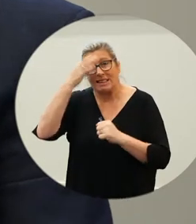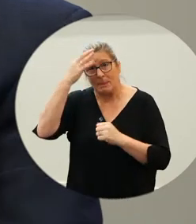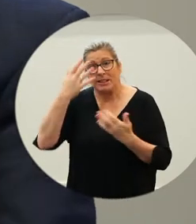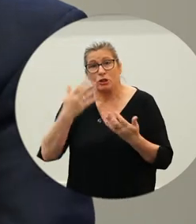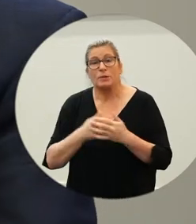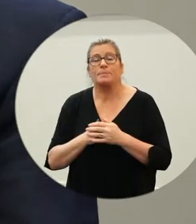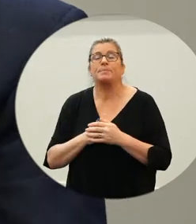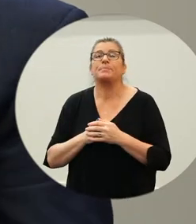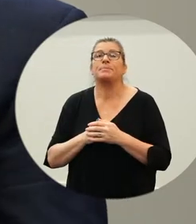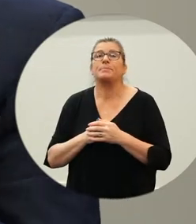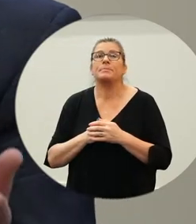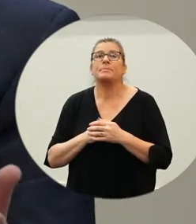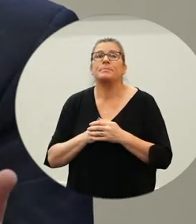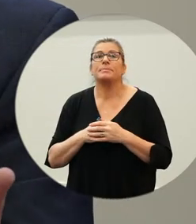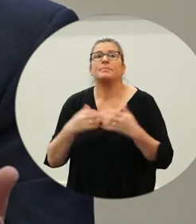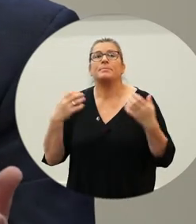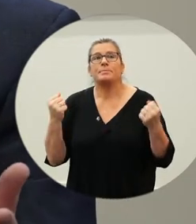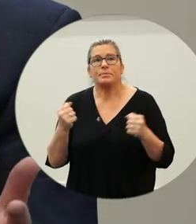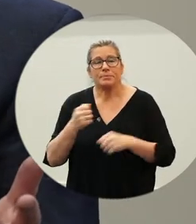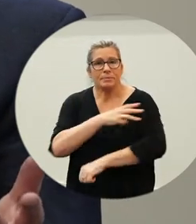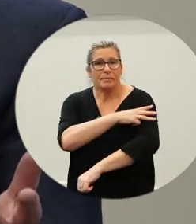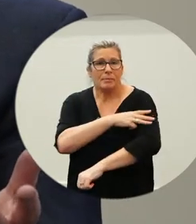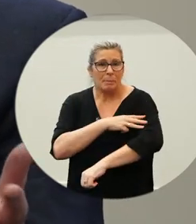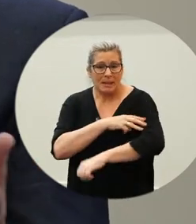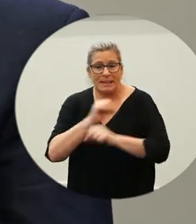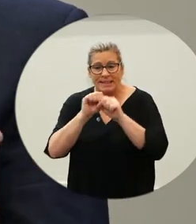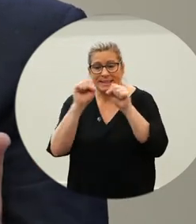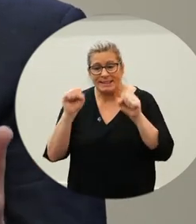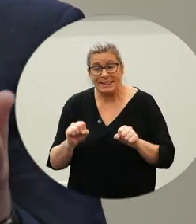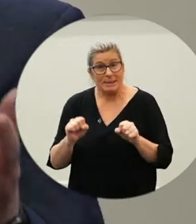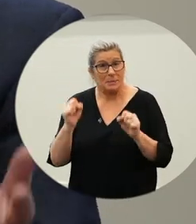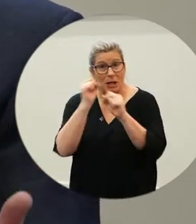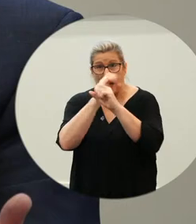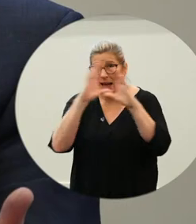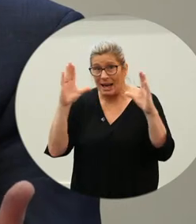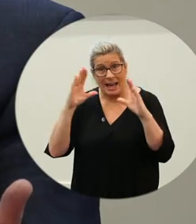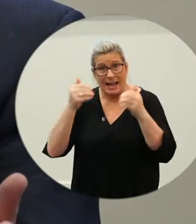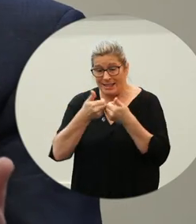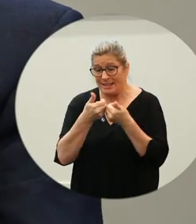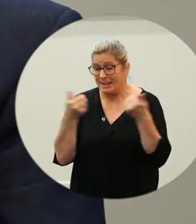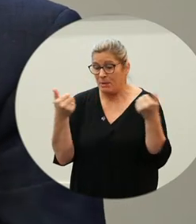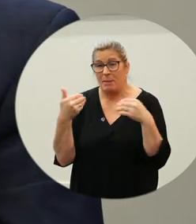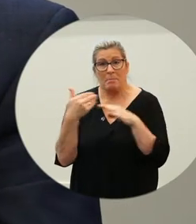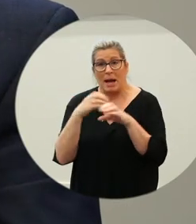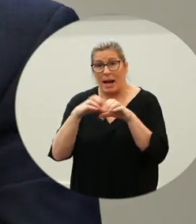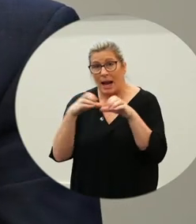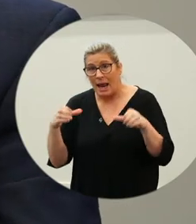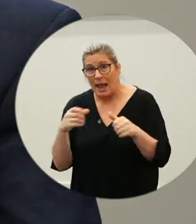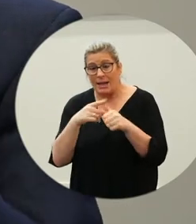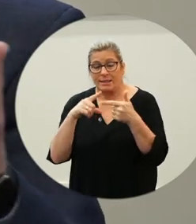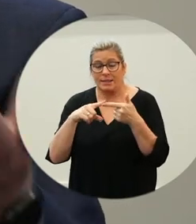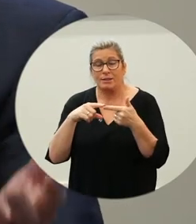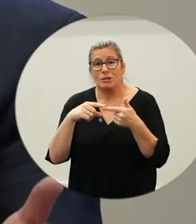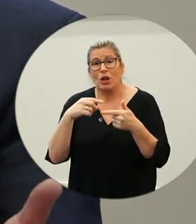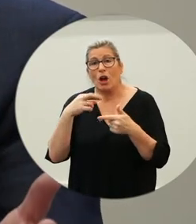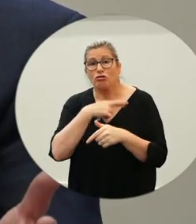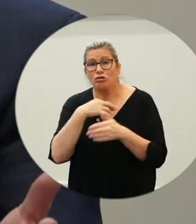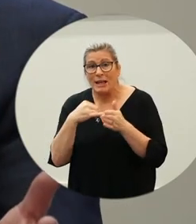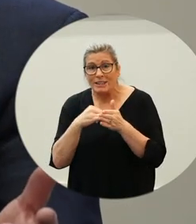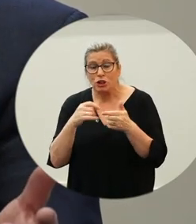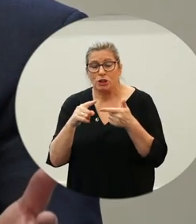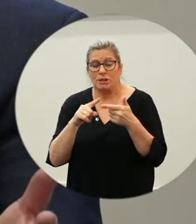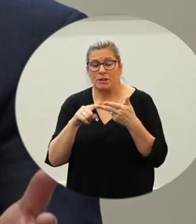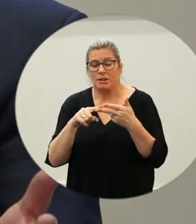So you had a police system which was clearly divided by class, by religion, by political loyalty,